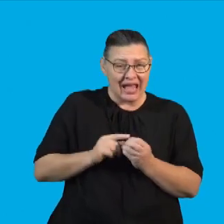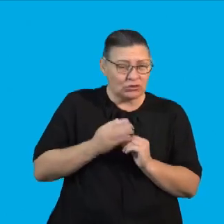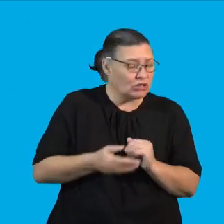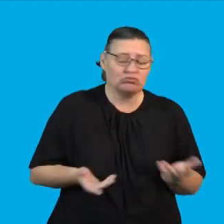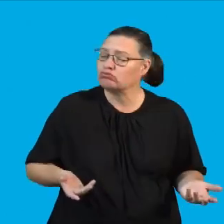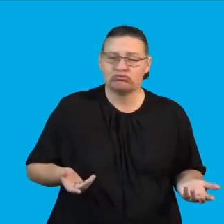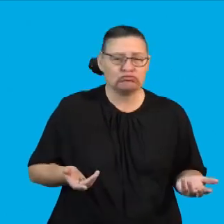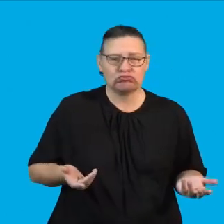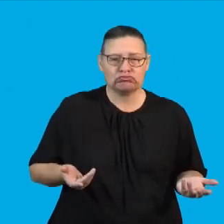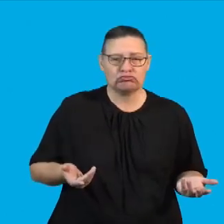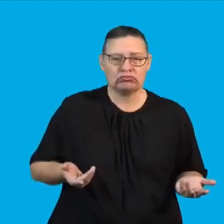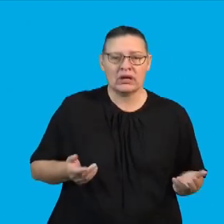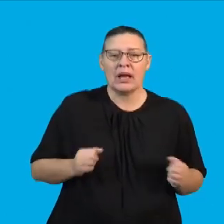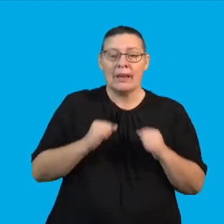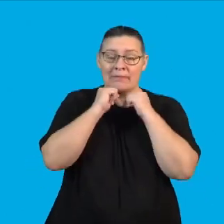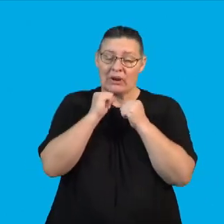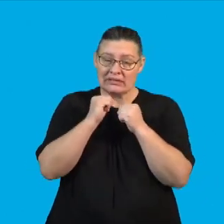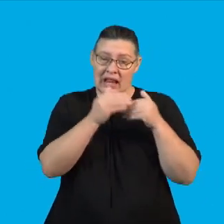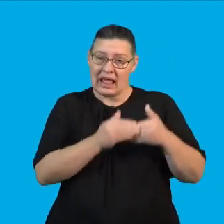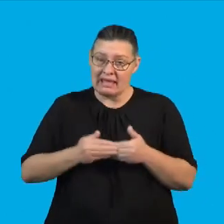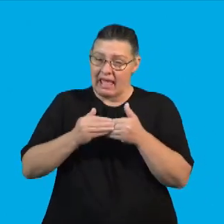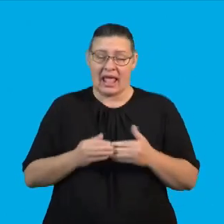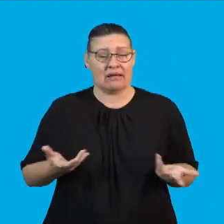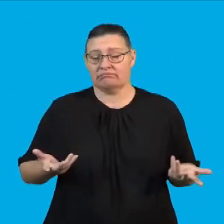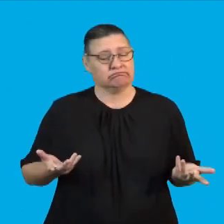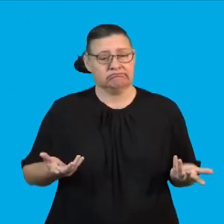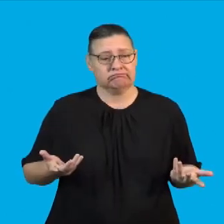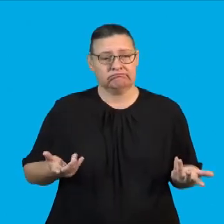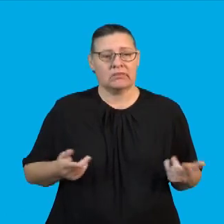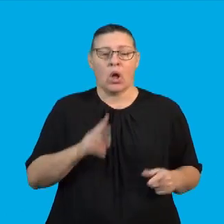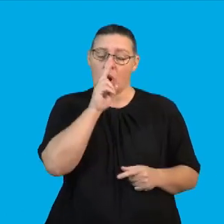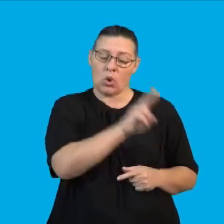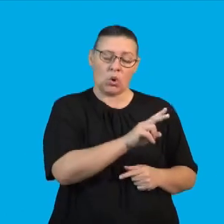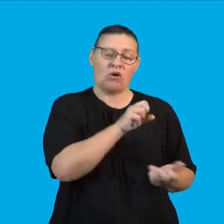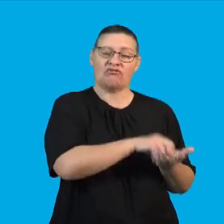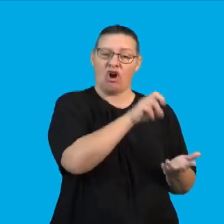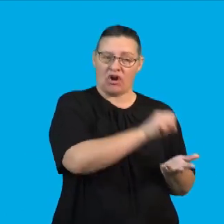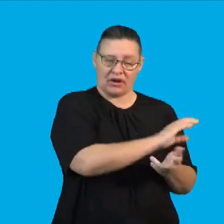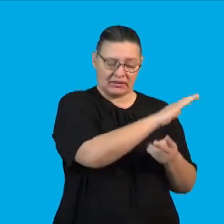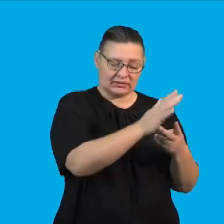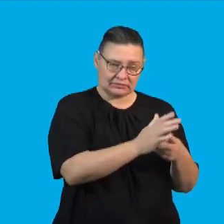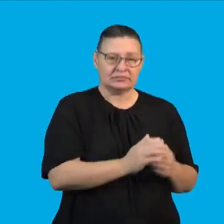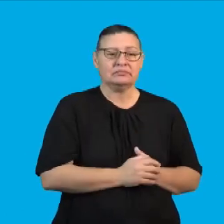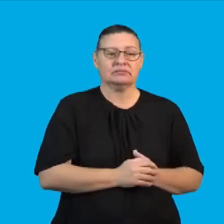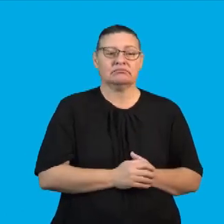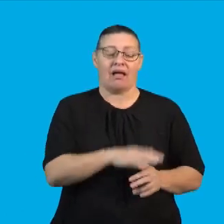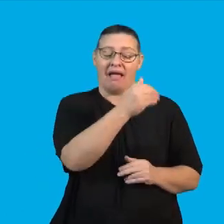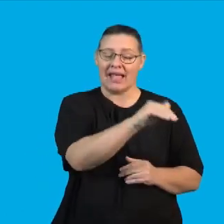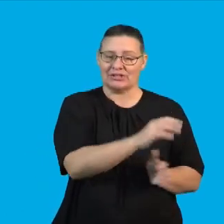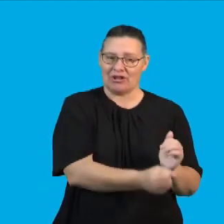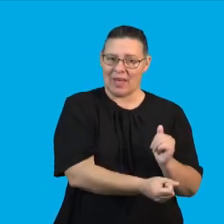not protected. And there is no parental care. You look at frogs,